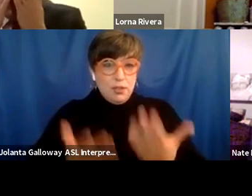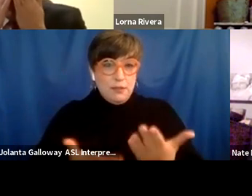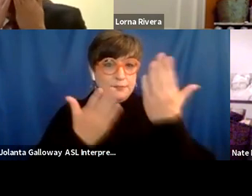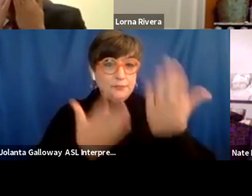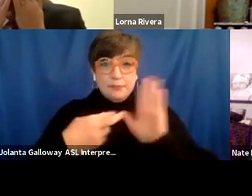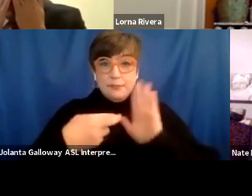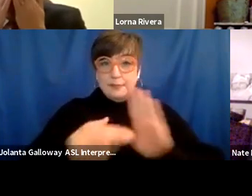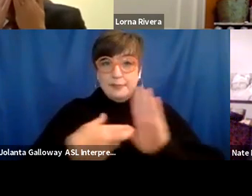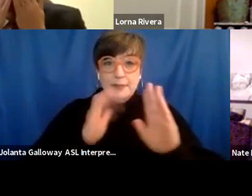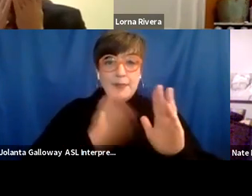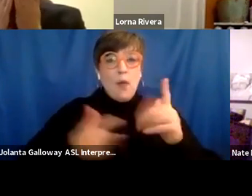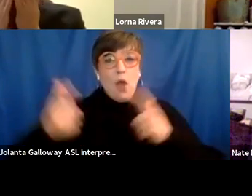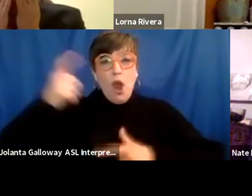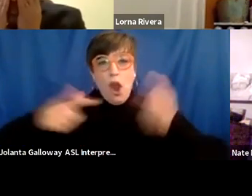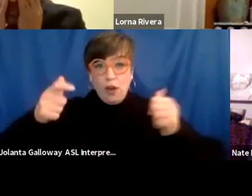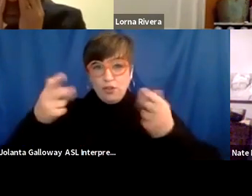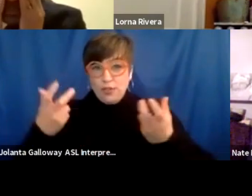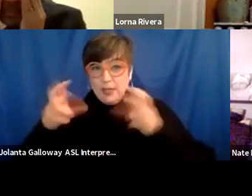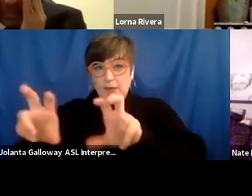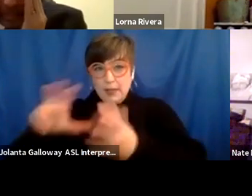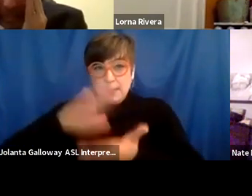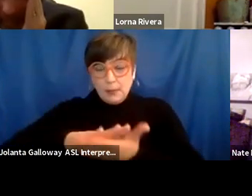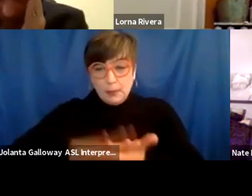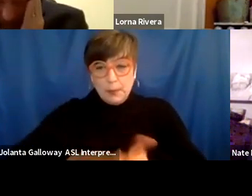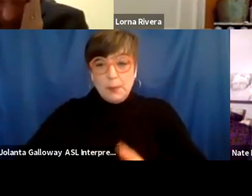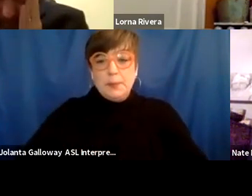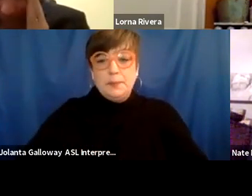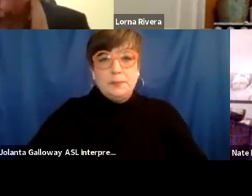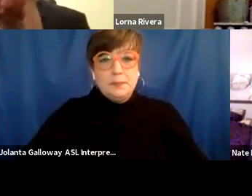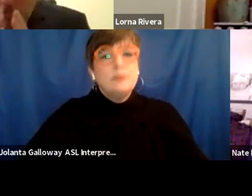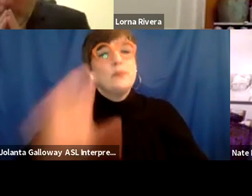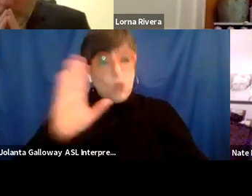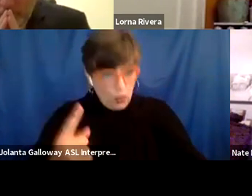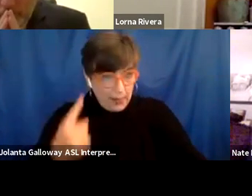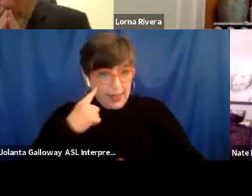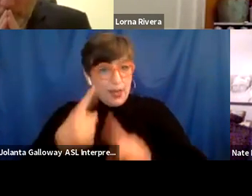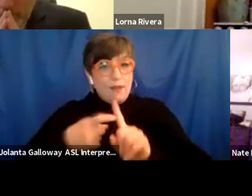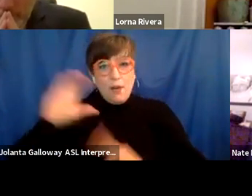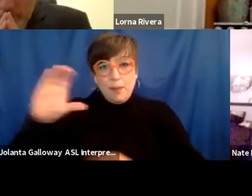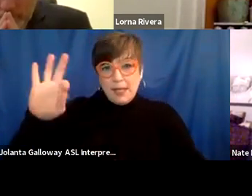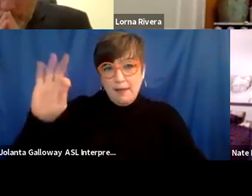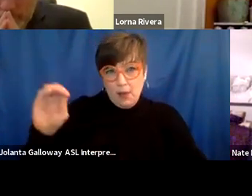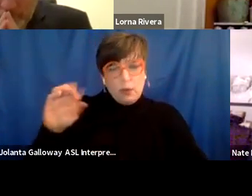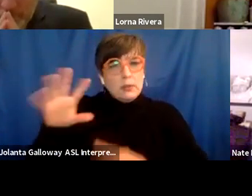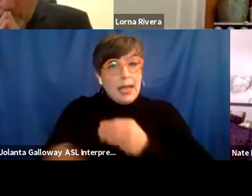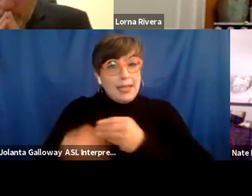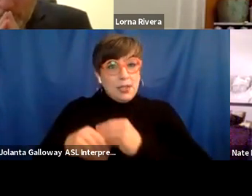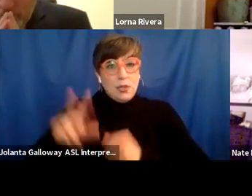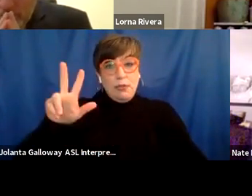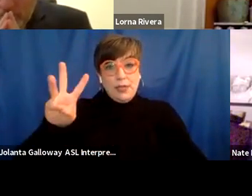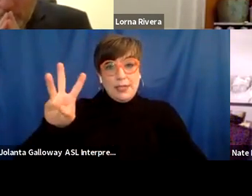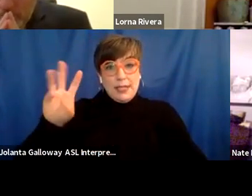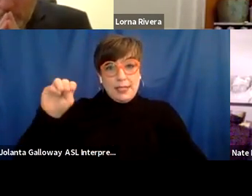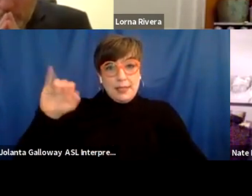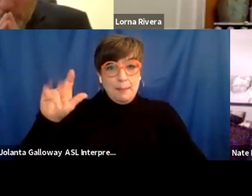represents our largest ever investment in our schools. And as you'll hear from Chief Cooter, it includes an additional $36